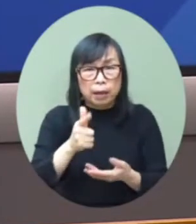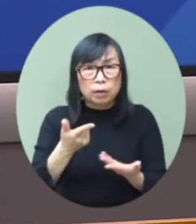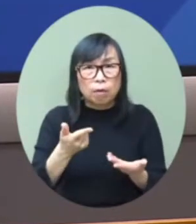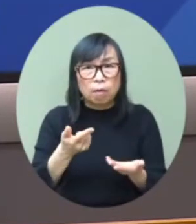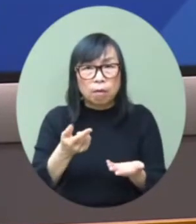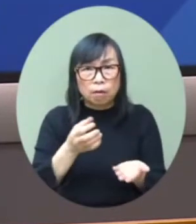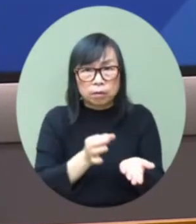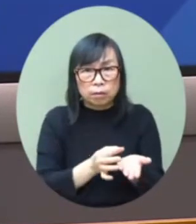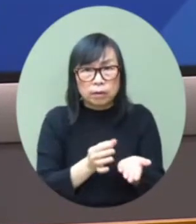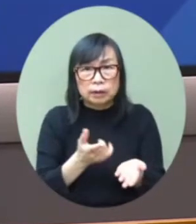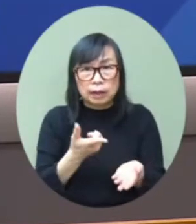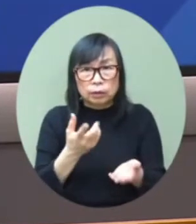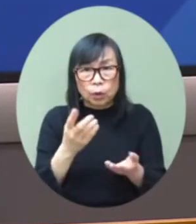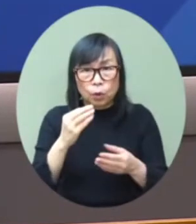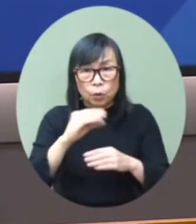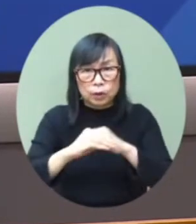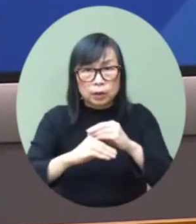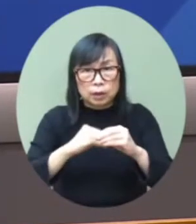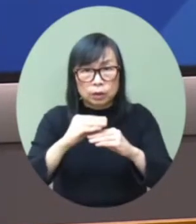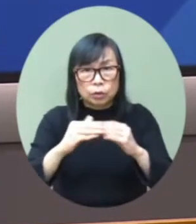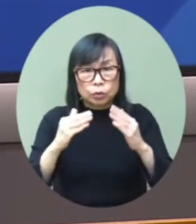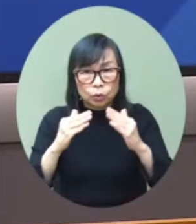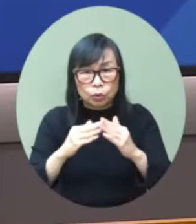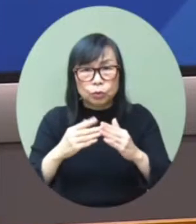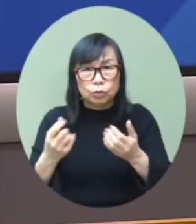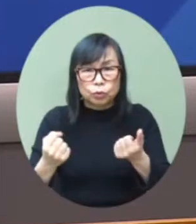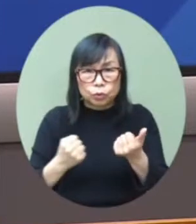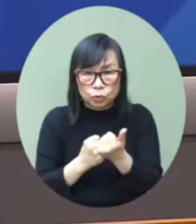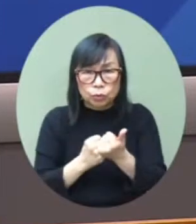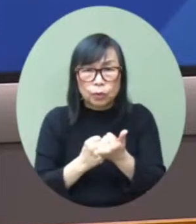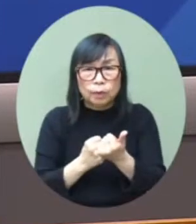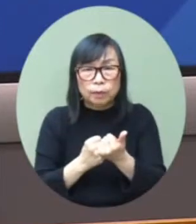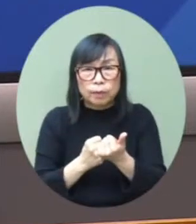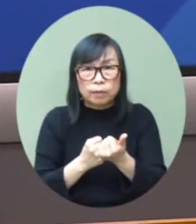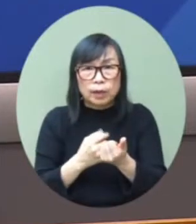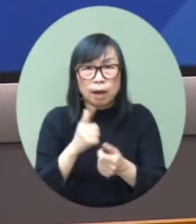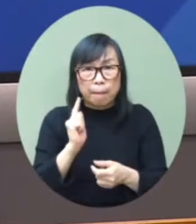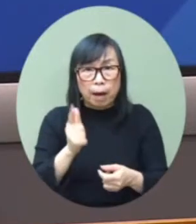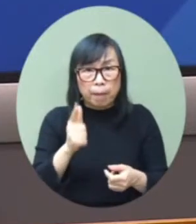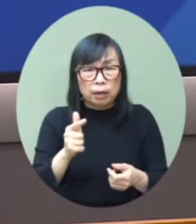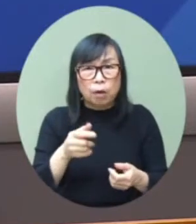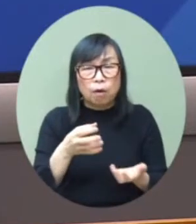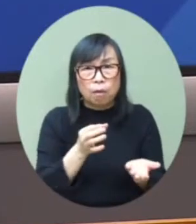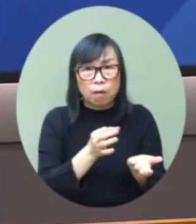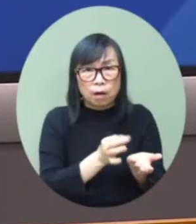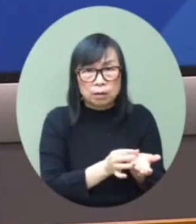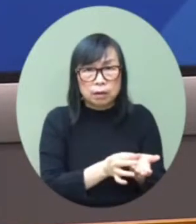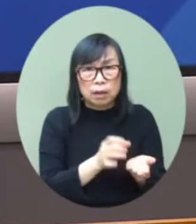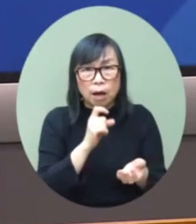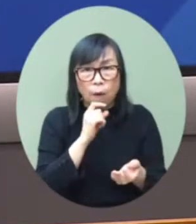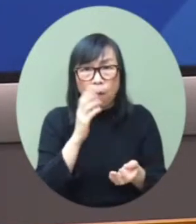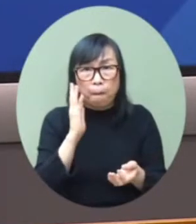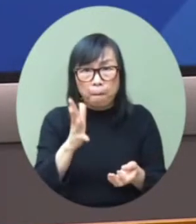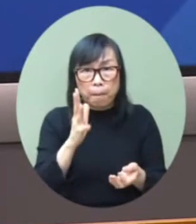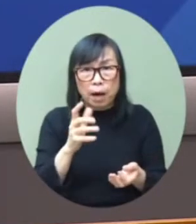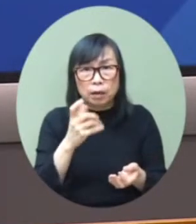can provide additional 800 spaces. And with the support of the Architectural Services Department, with